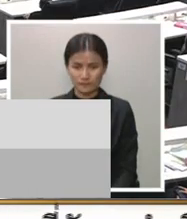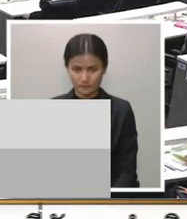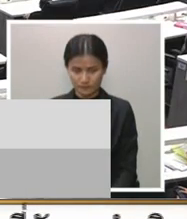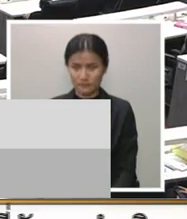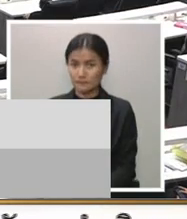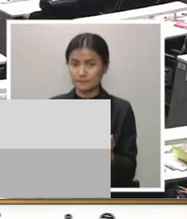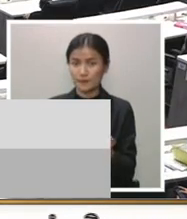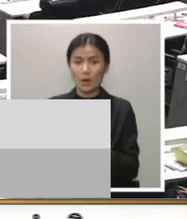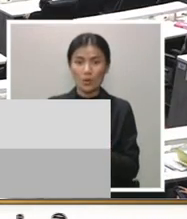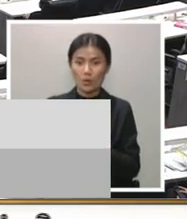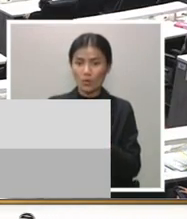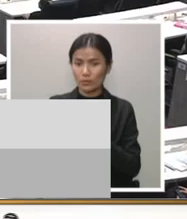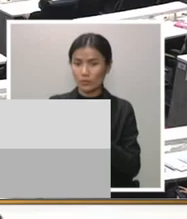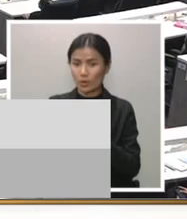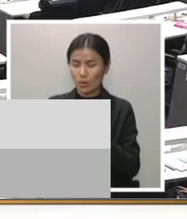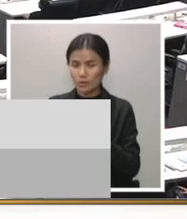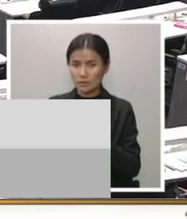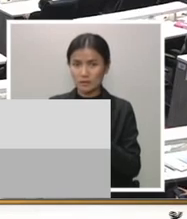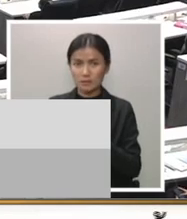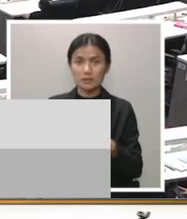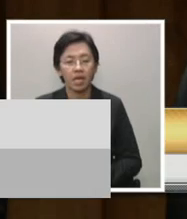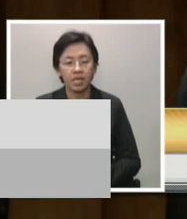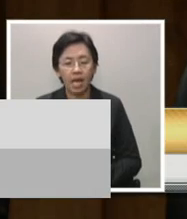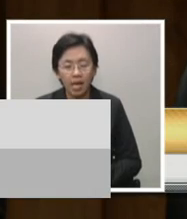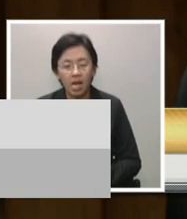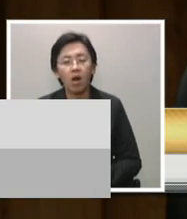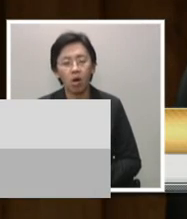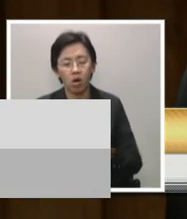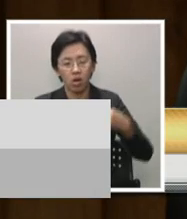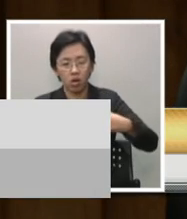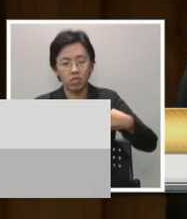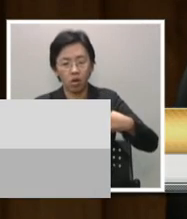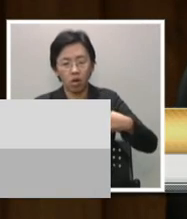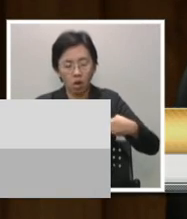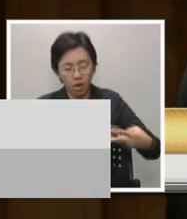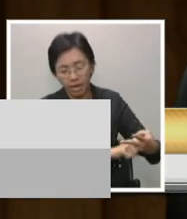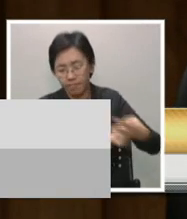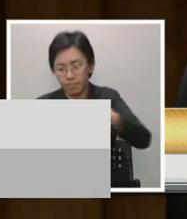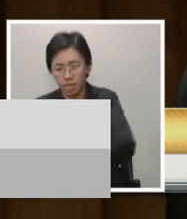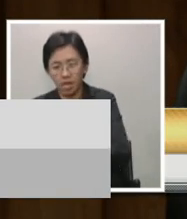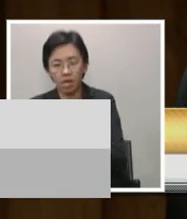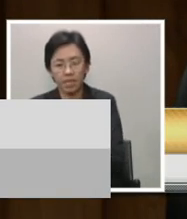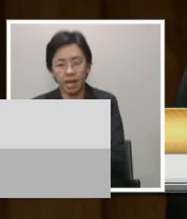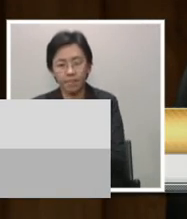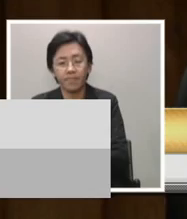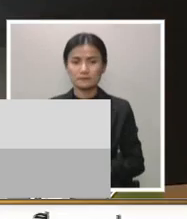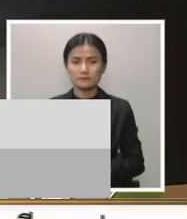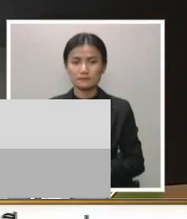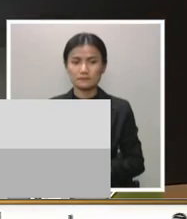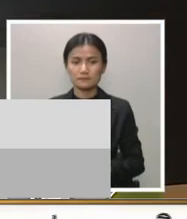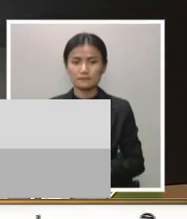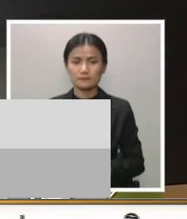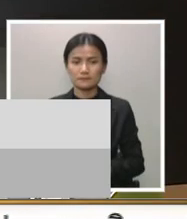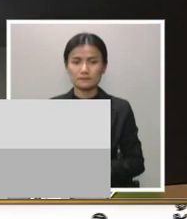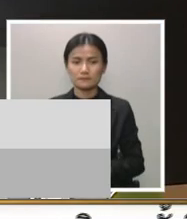General Prayut Chan Ocha, Deputy Minister of Agriculture and Cooperatives, Thammanat Promphau, Deputy Prime Minister